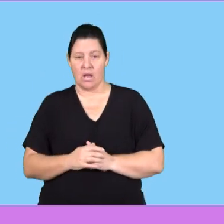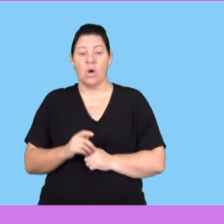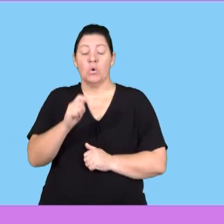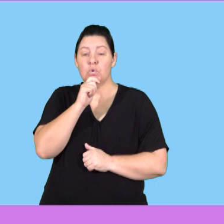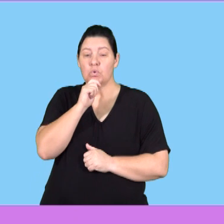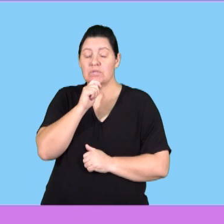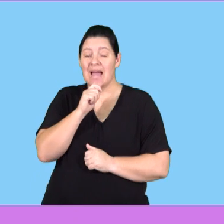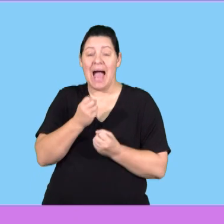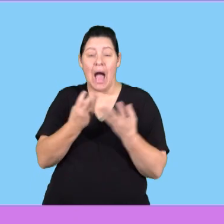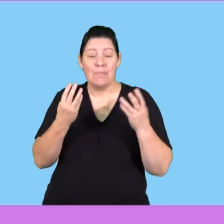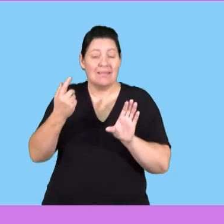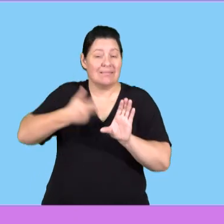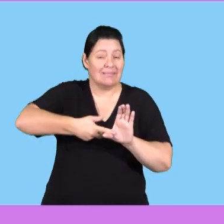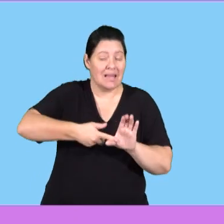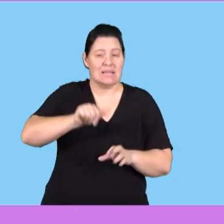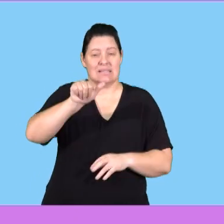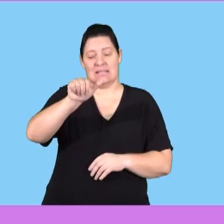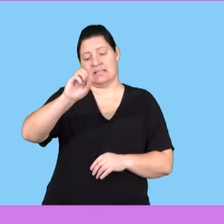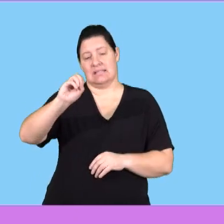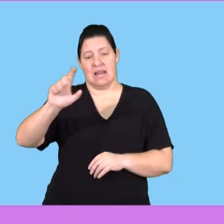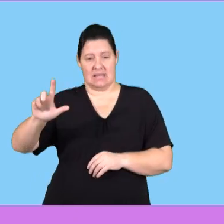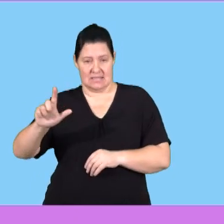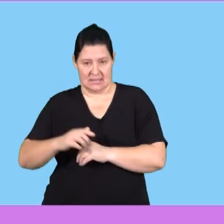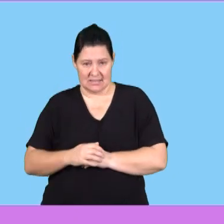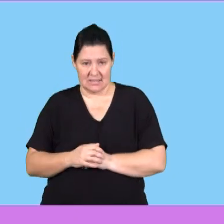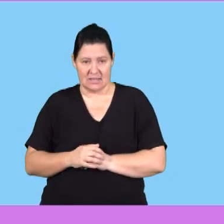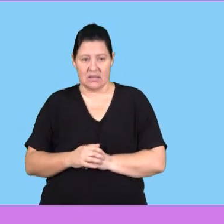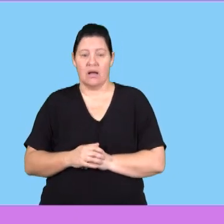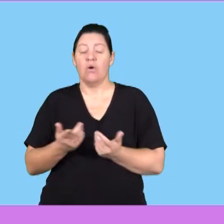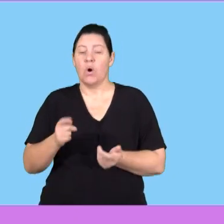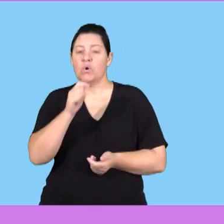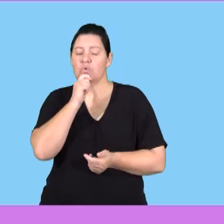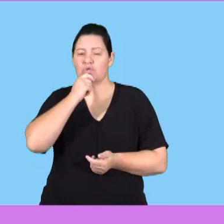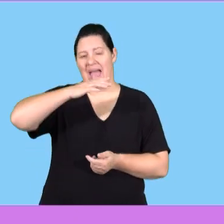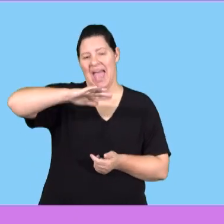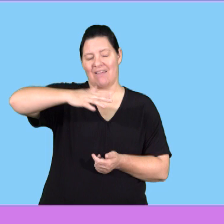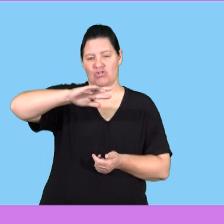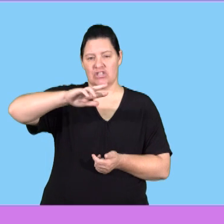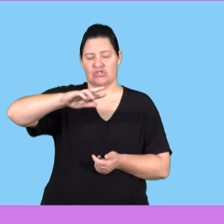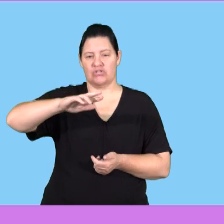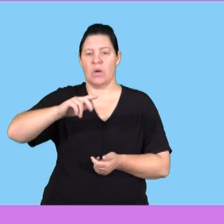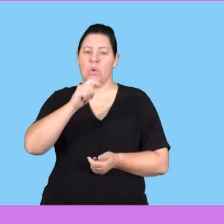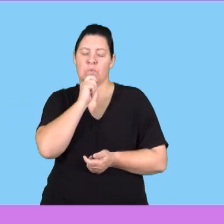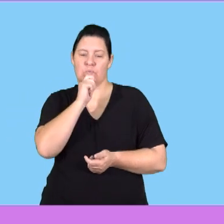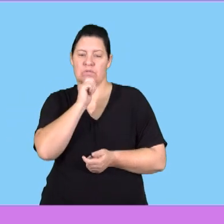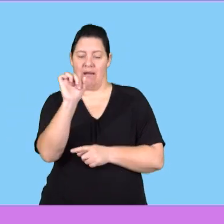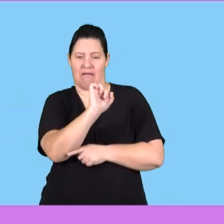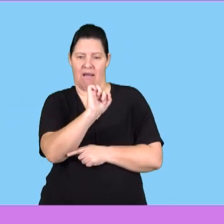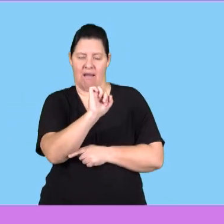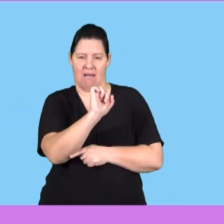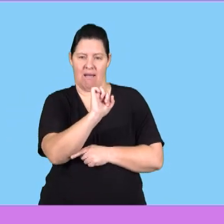has used 60 liters. Determine the average consumption rate of her